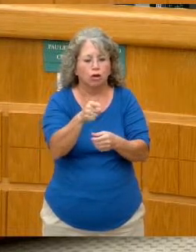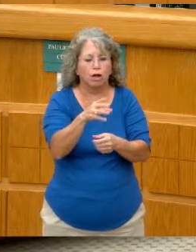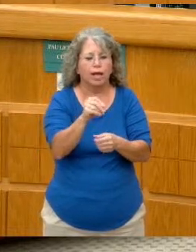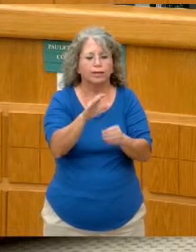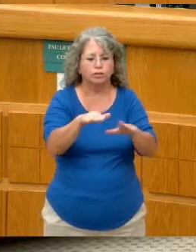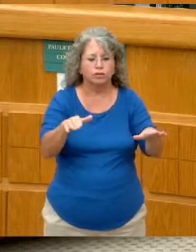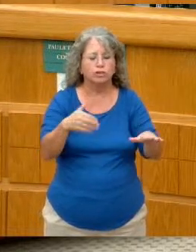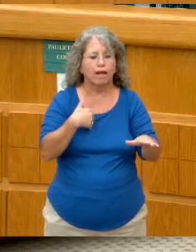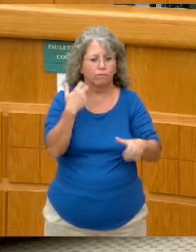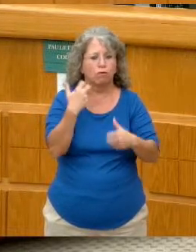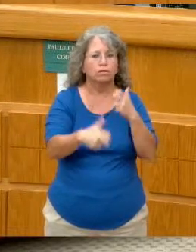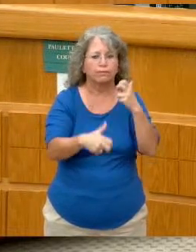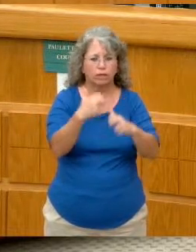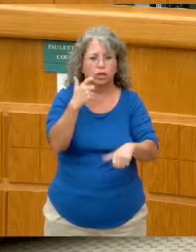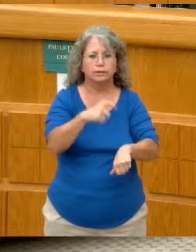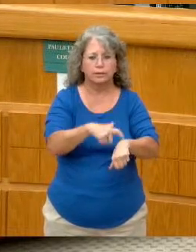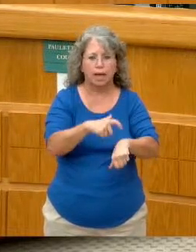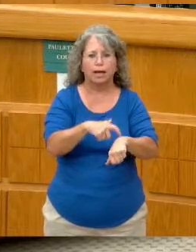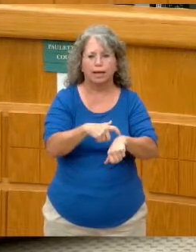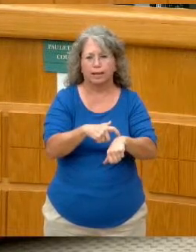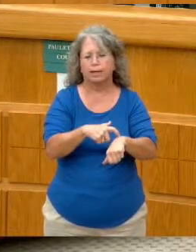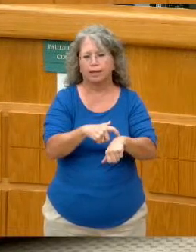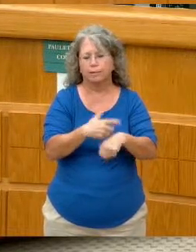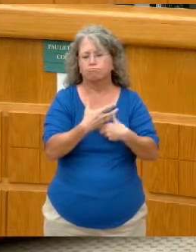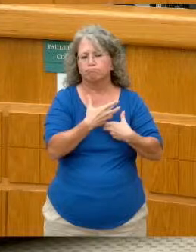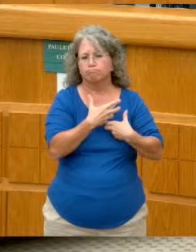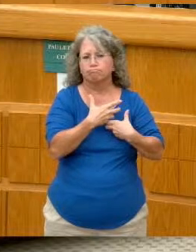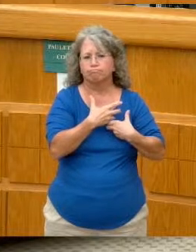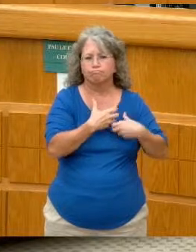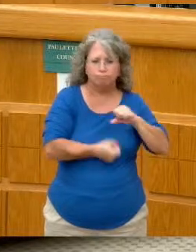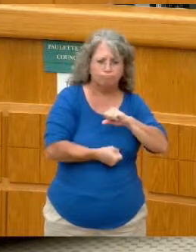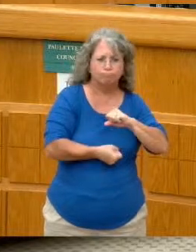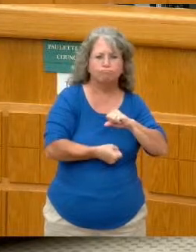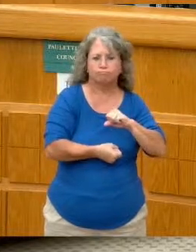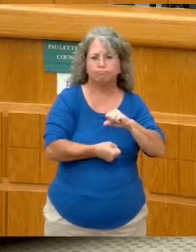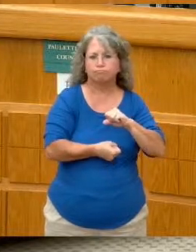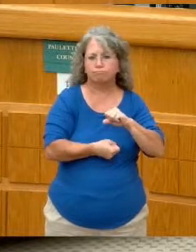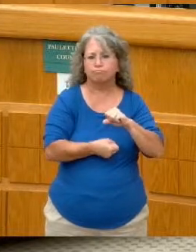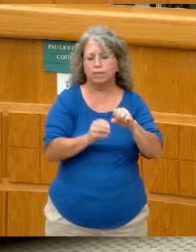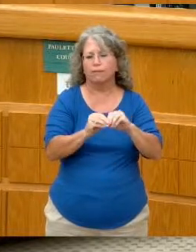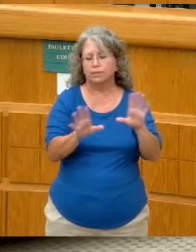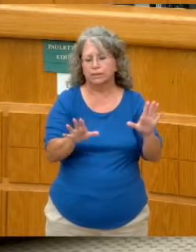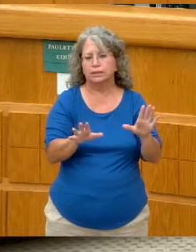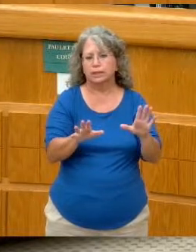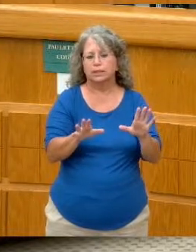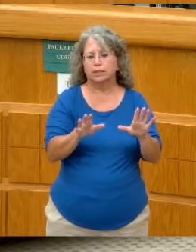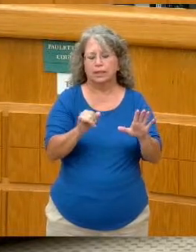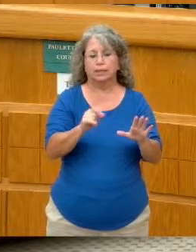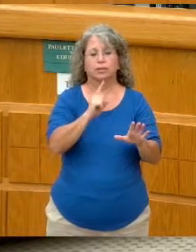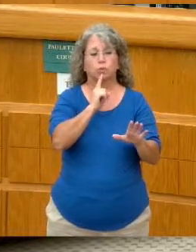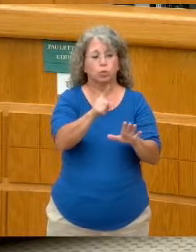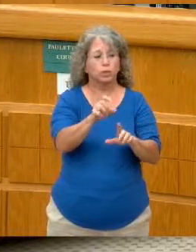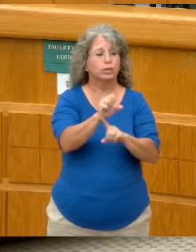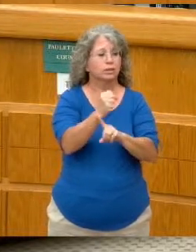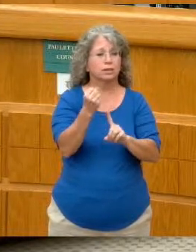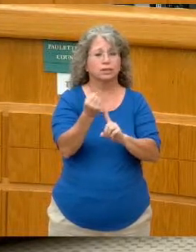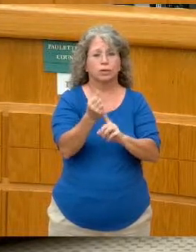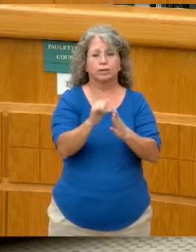really difficult time. These are real situations that are occurring here in